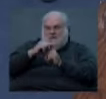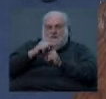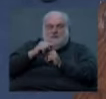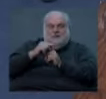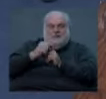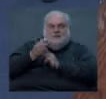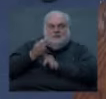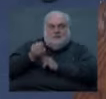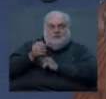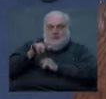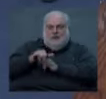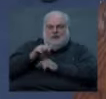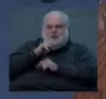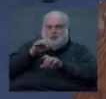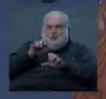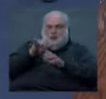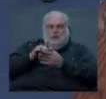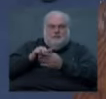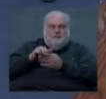So.